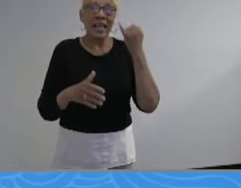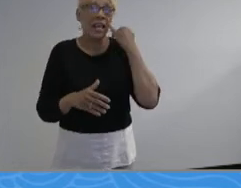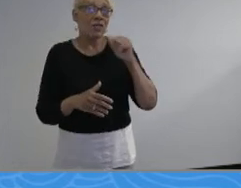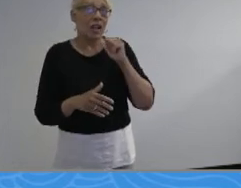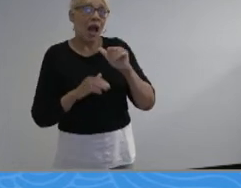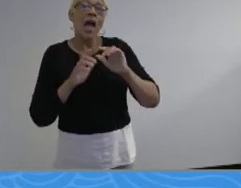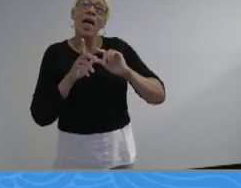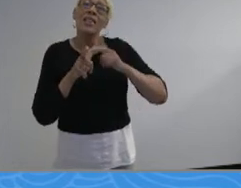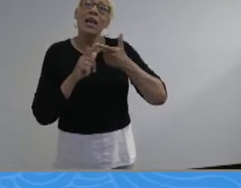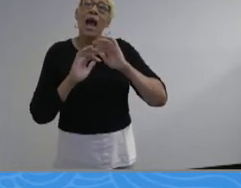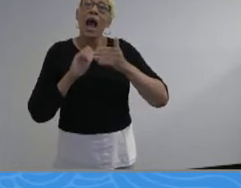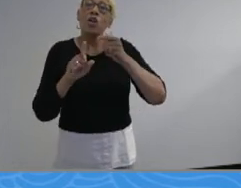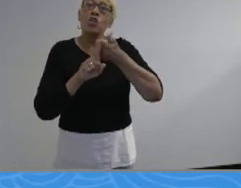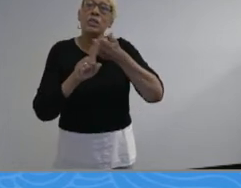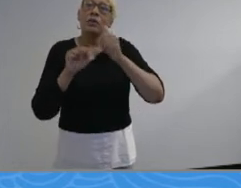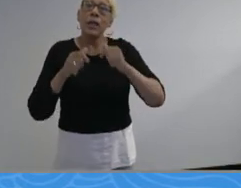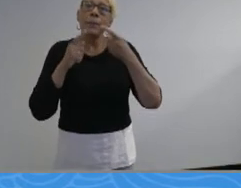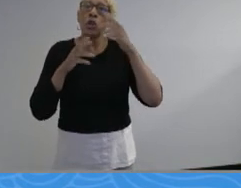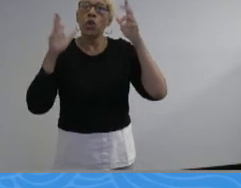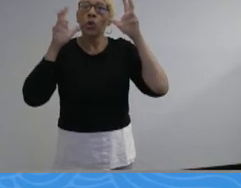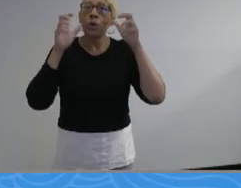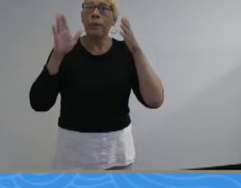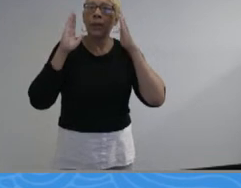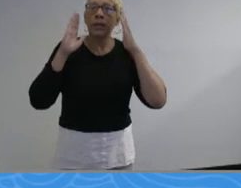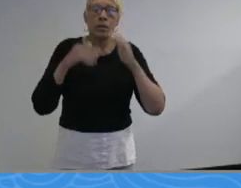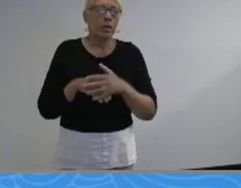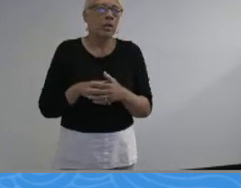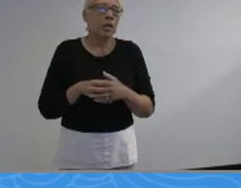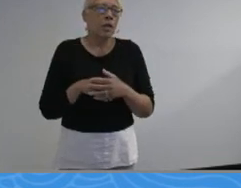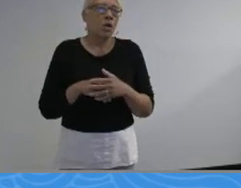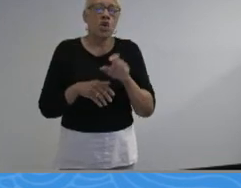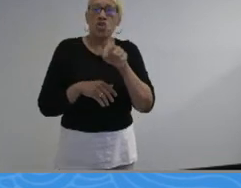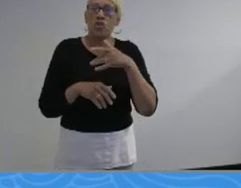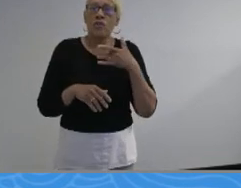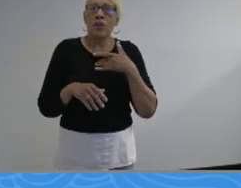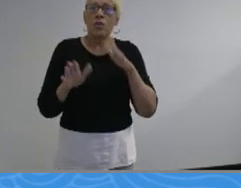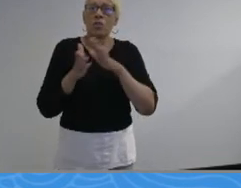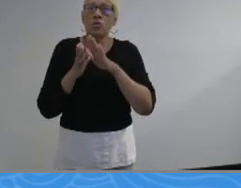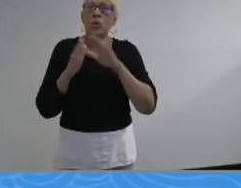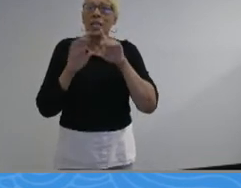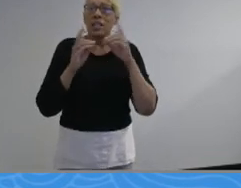and seen? Do you see the students and communities that the district has historically left